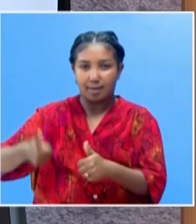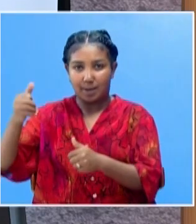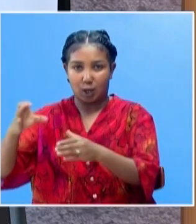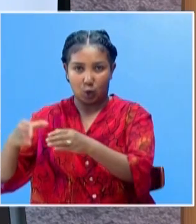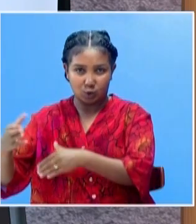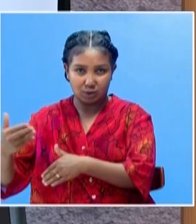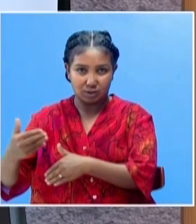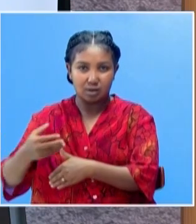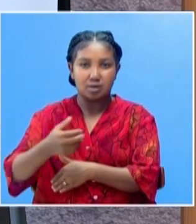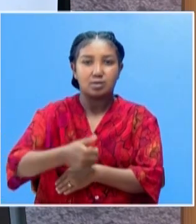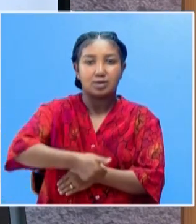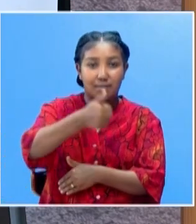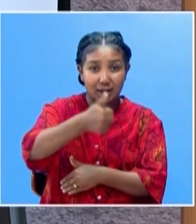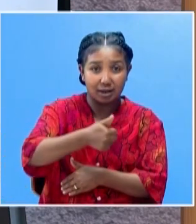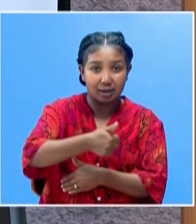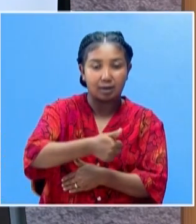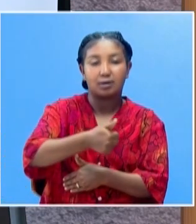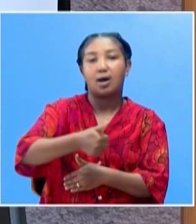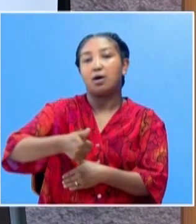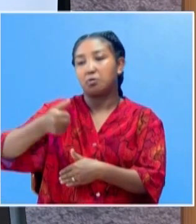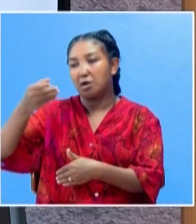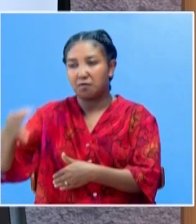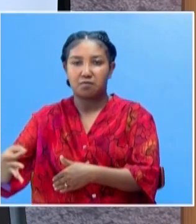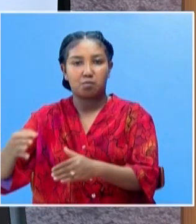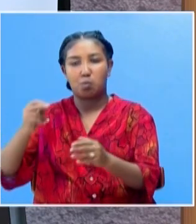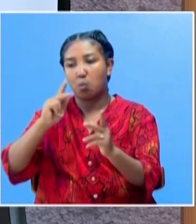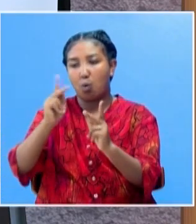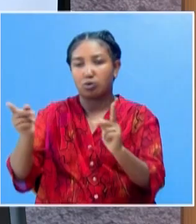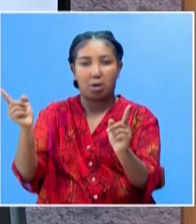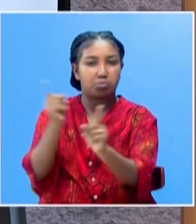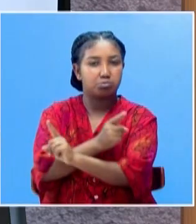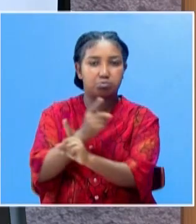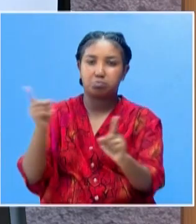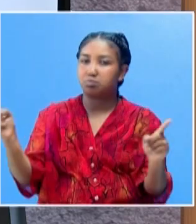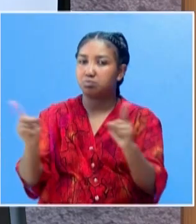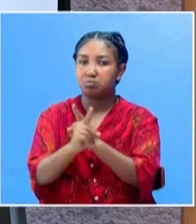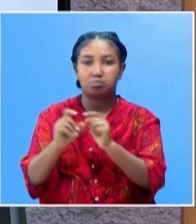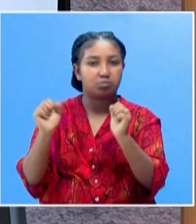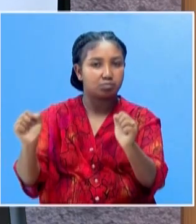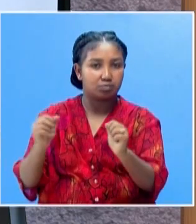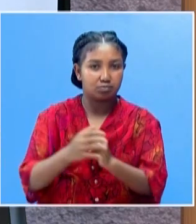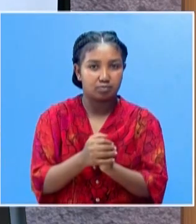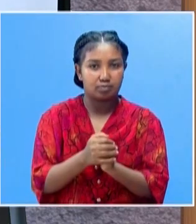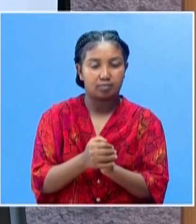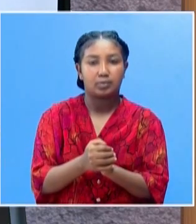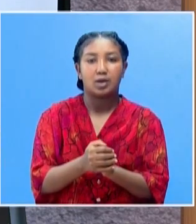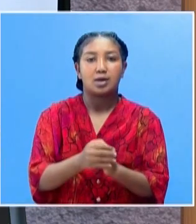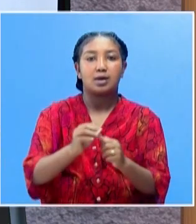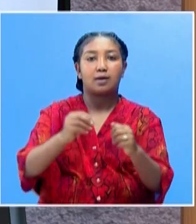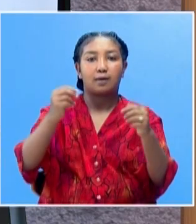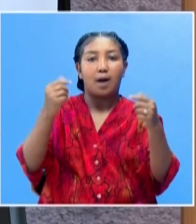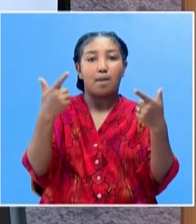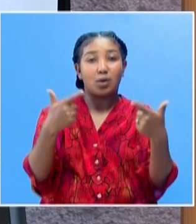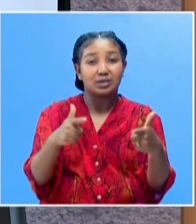clause, or the main clause and the if clause. It doesn't matter with whichever you start, okay? In the